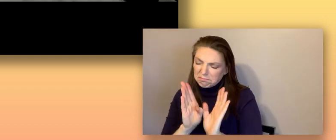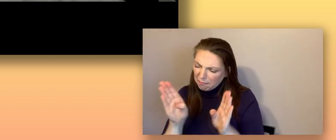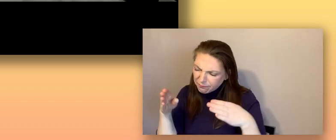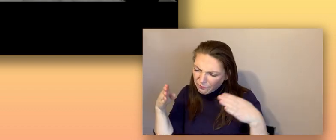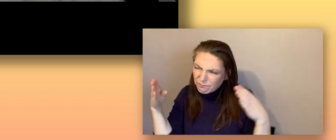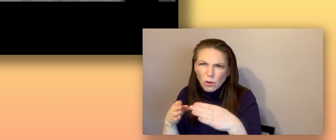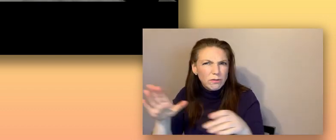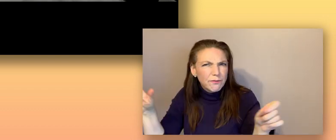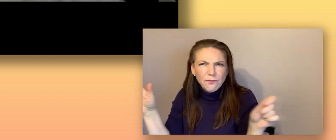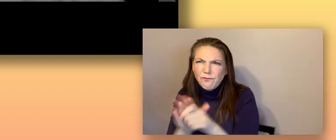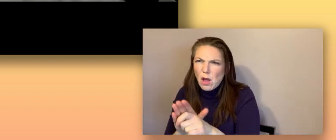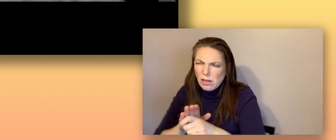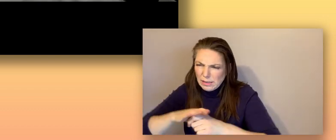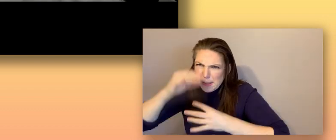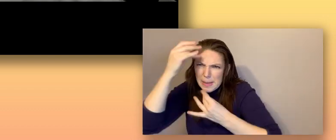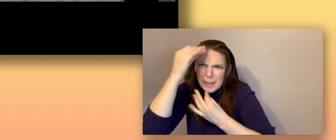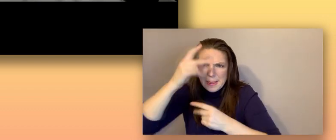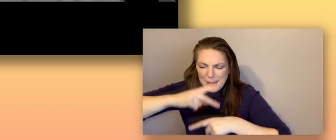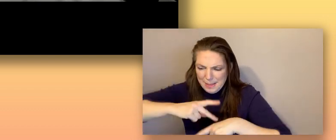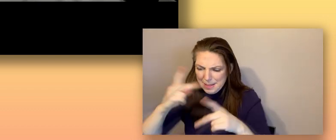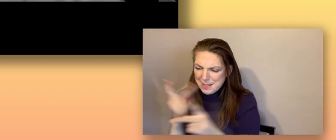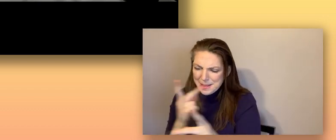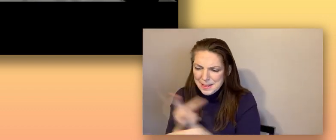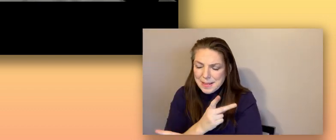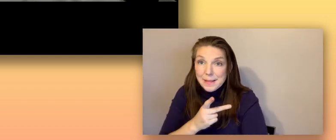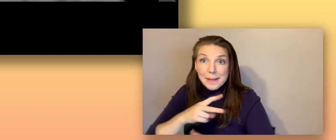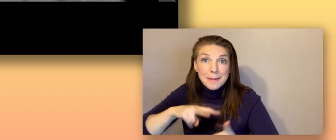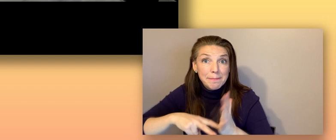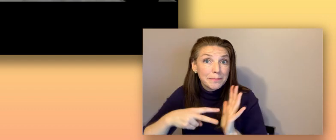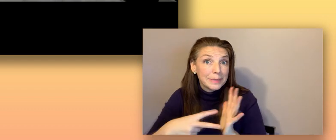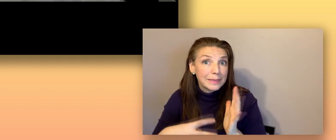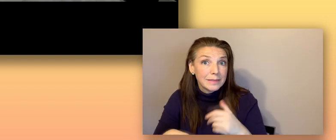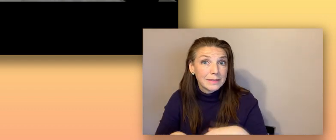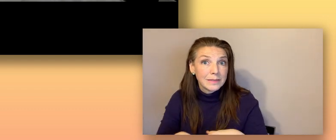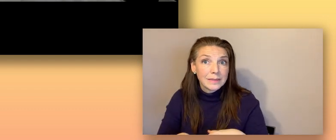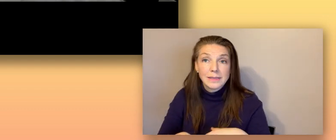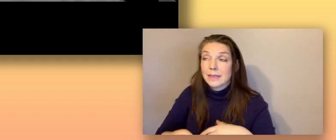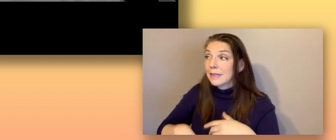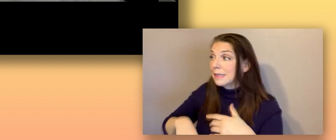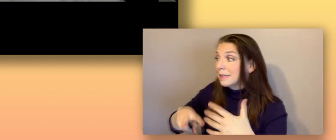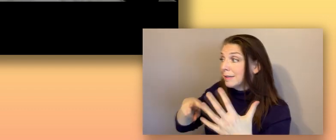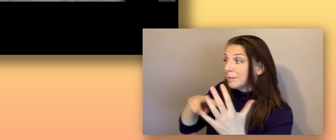energy on anything else except your reasoning abilities, which means